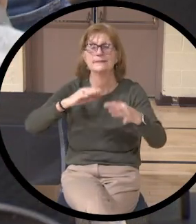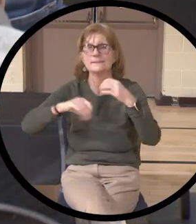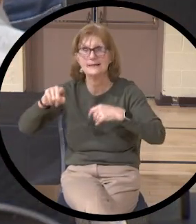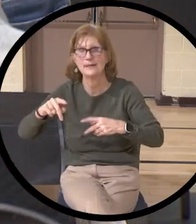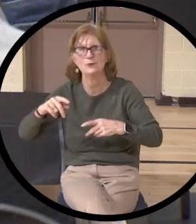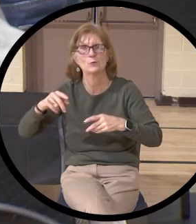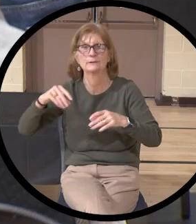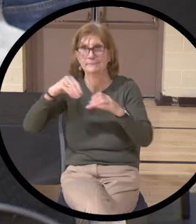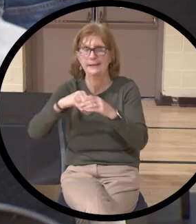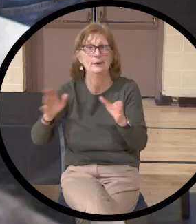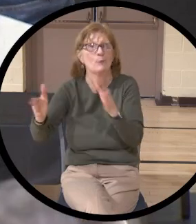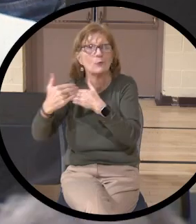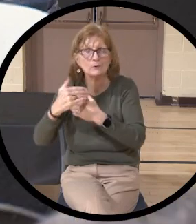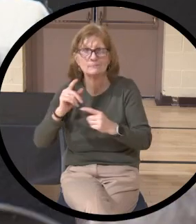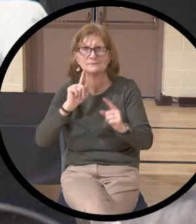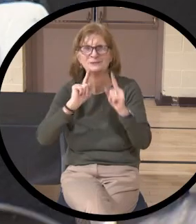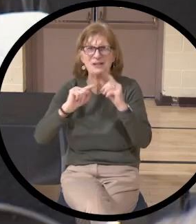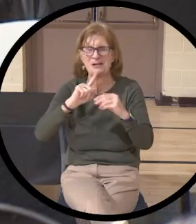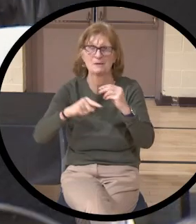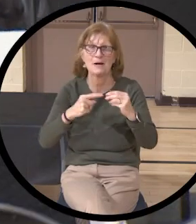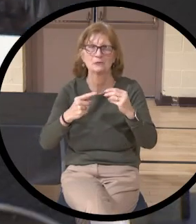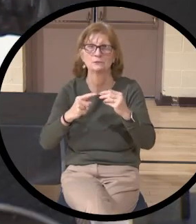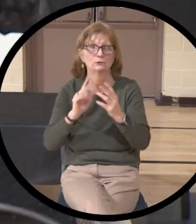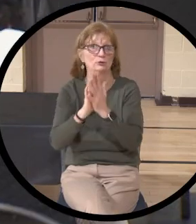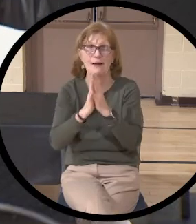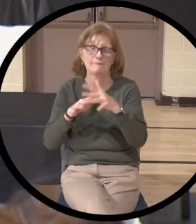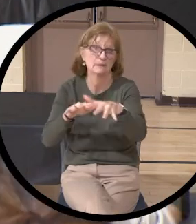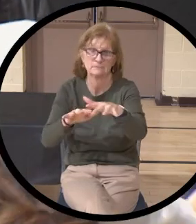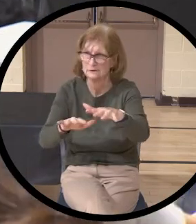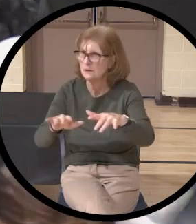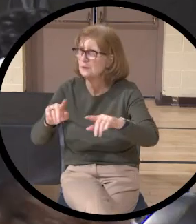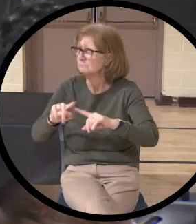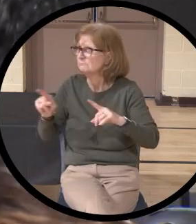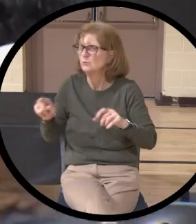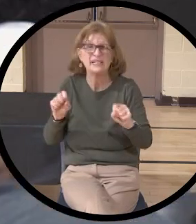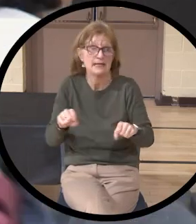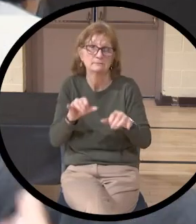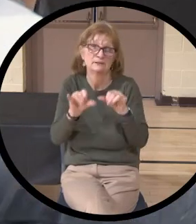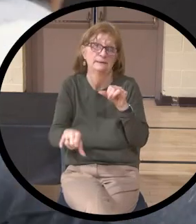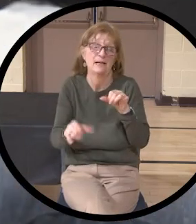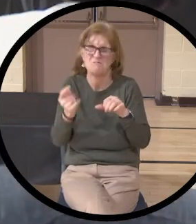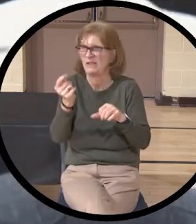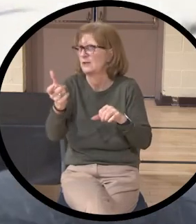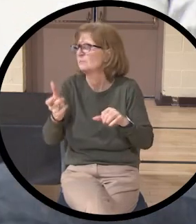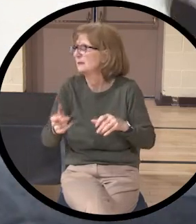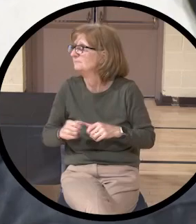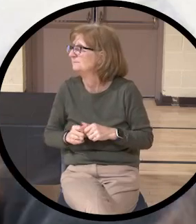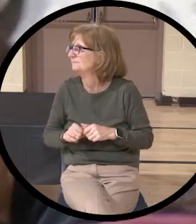But yeah, thank you and have a good night. If you have any questions, we'll be around for a little bit longer. Thank you.